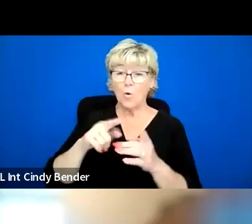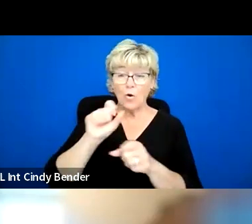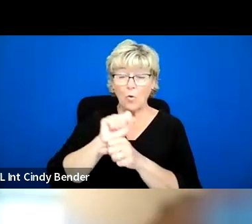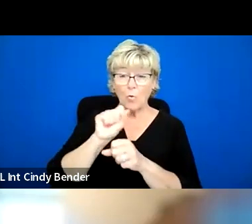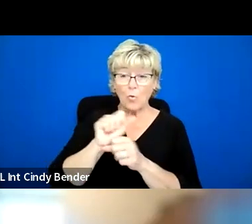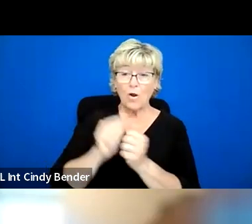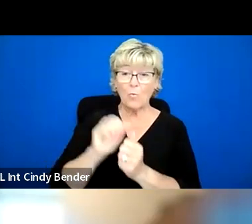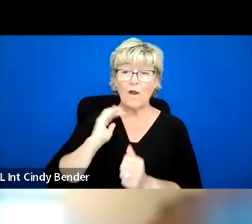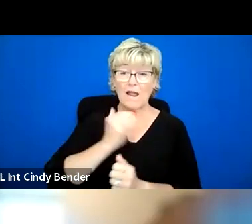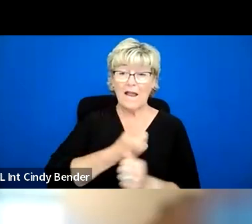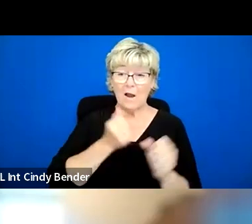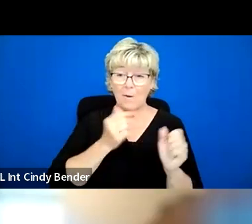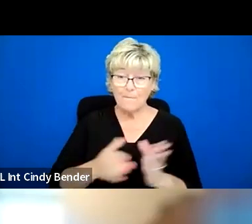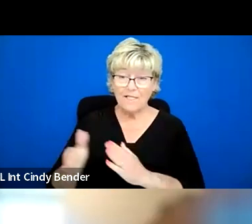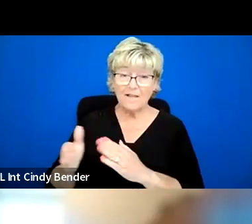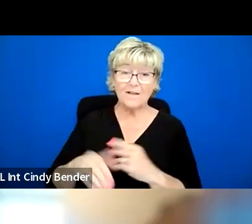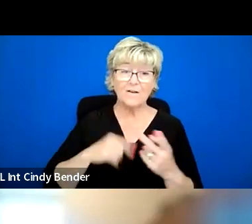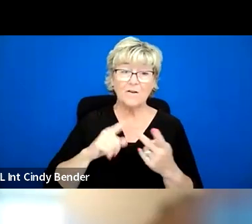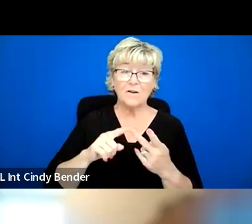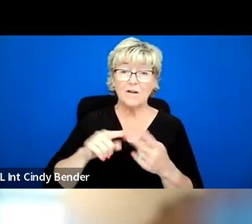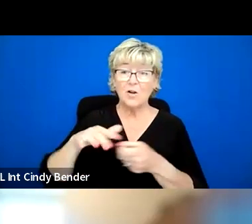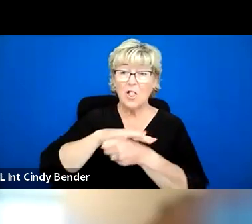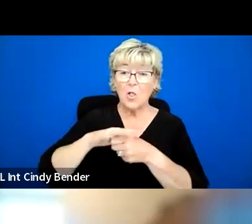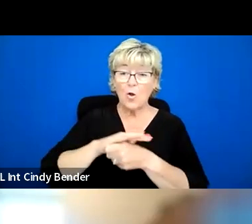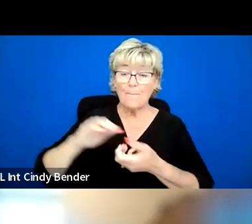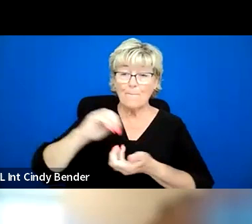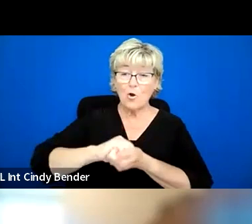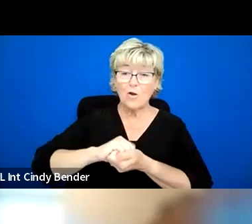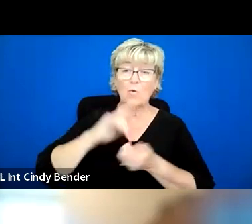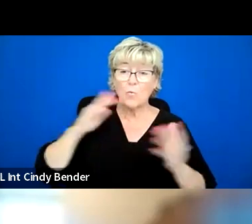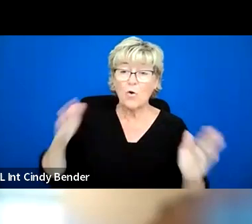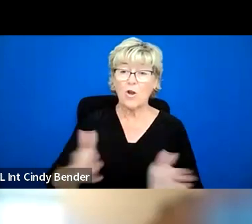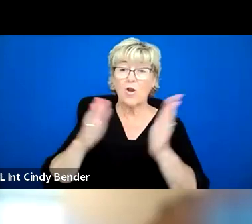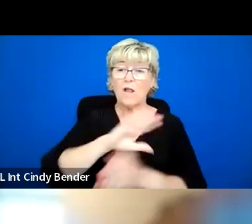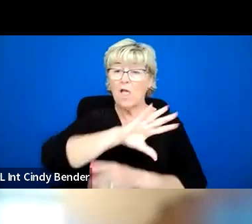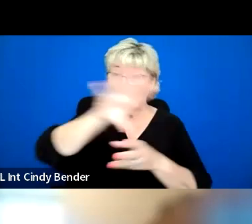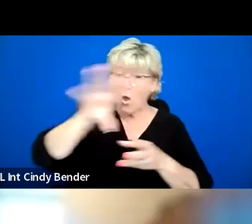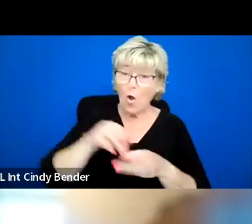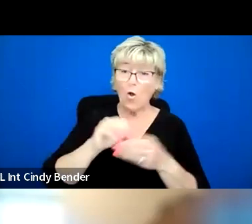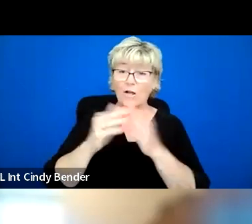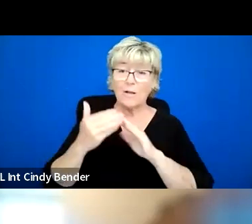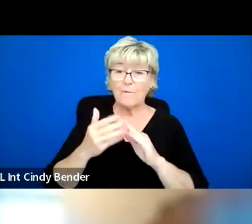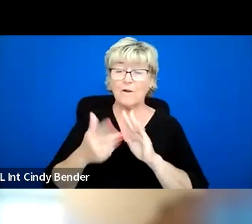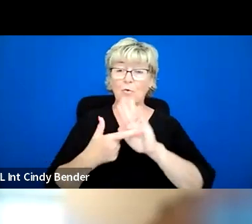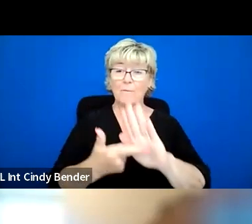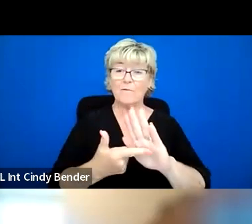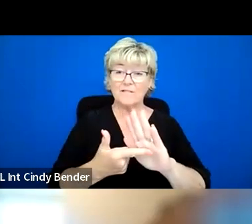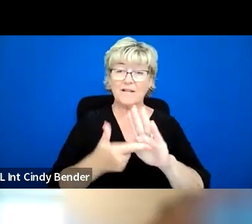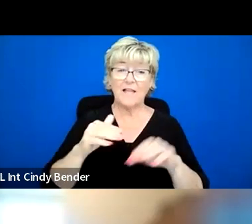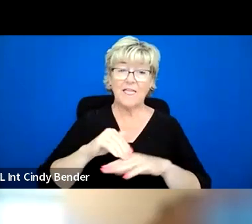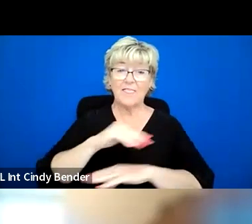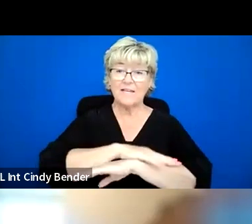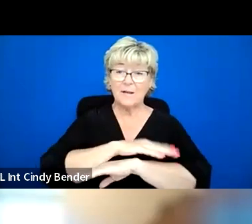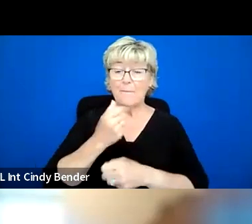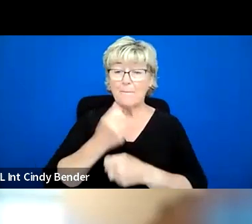our own plans and then our local partners, we really encourage that whole community is represented at the table at the planning table. So